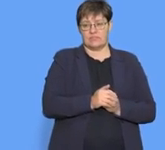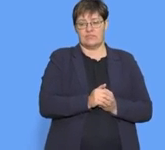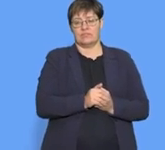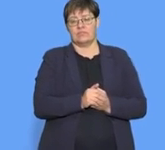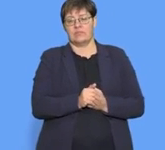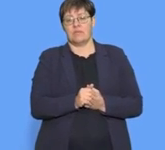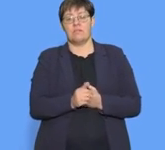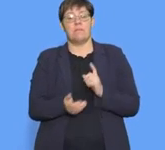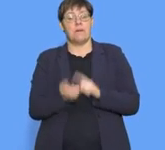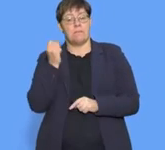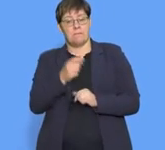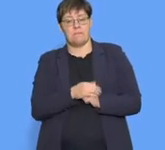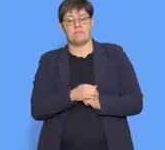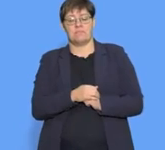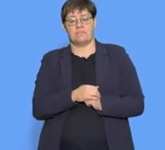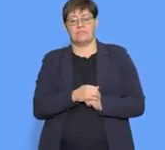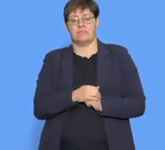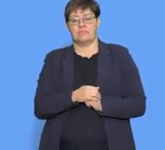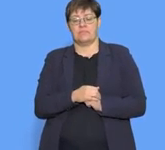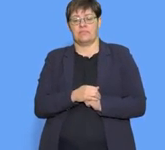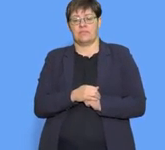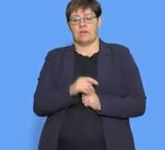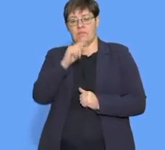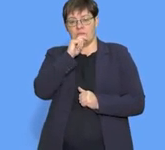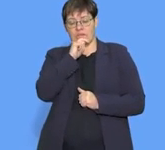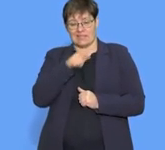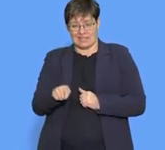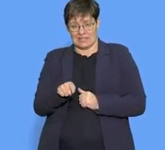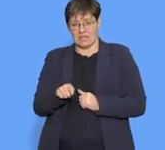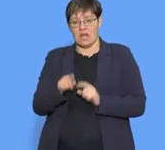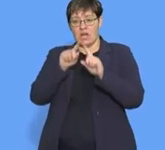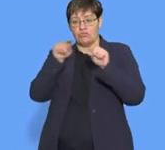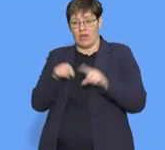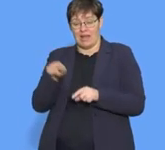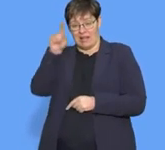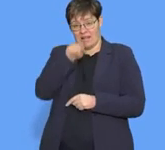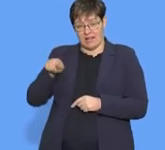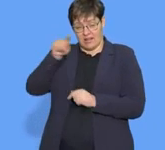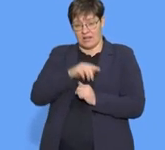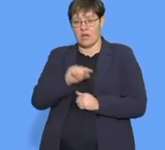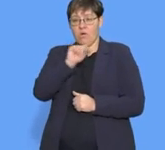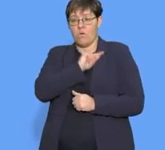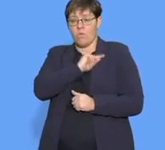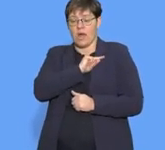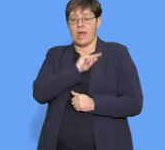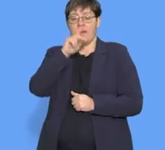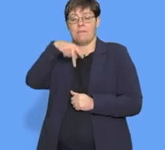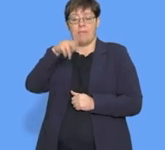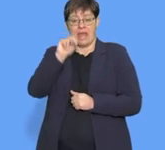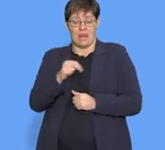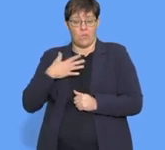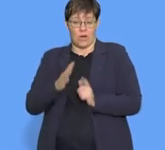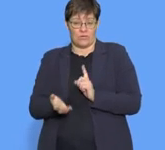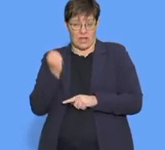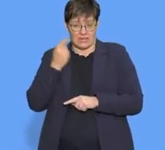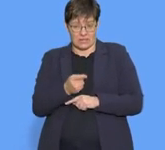So that's what we just found out now. And now we're going to go to this triangle here. So in this triangle here, because we want